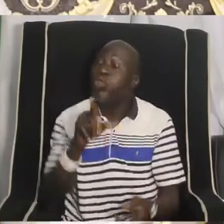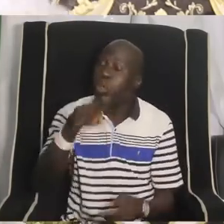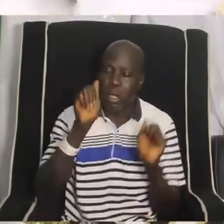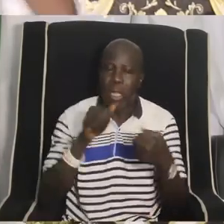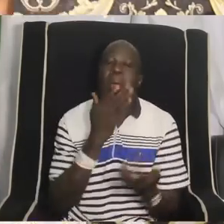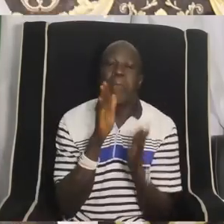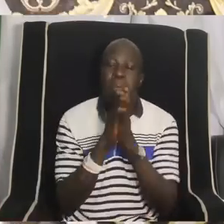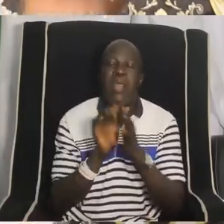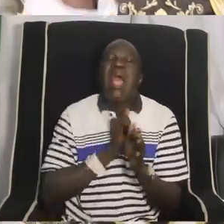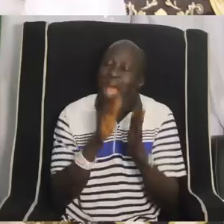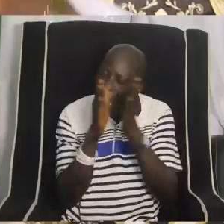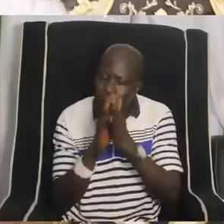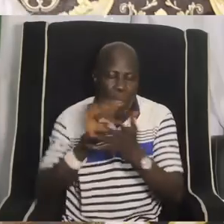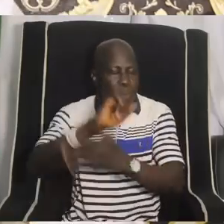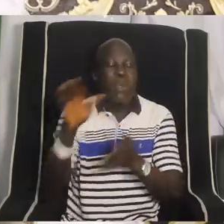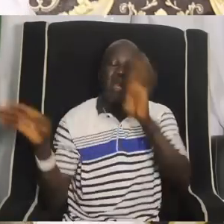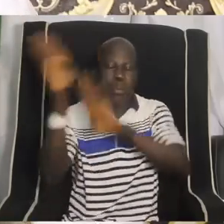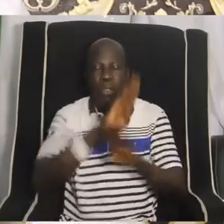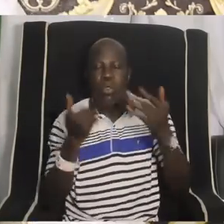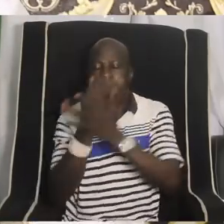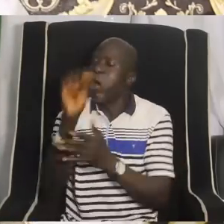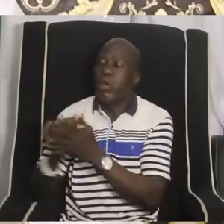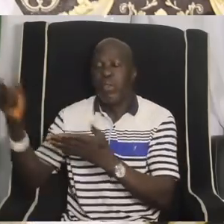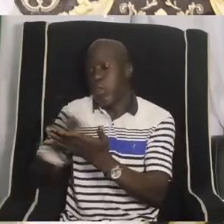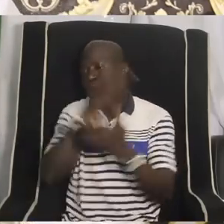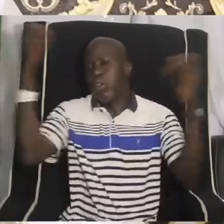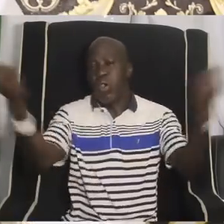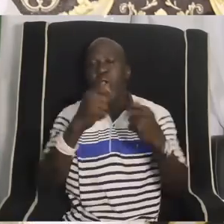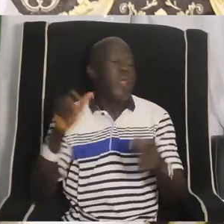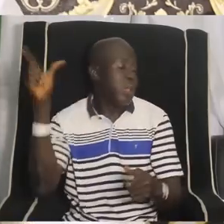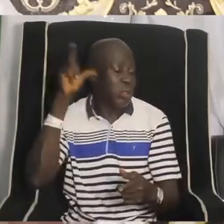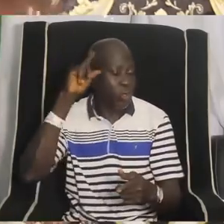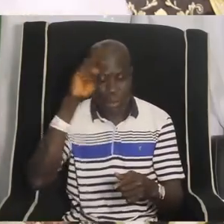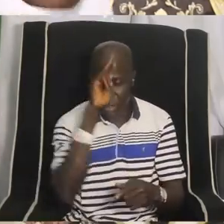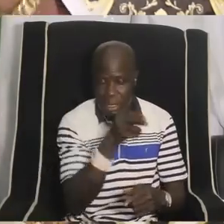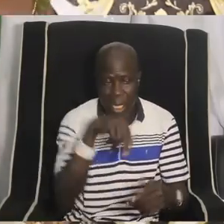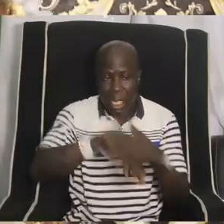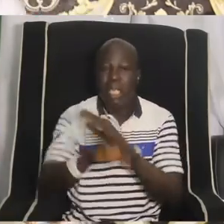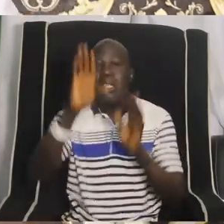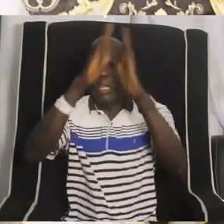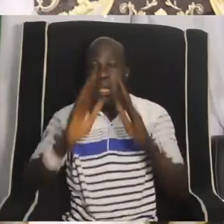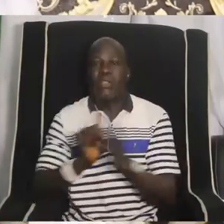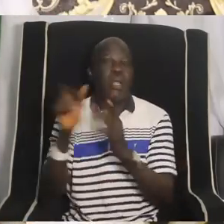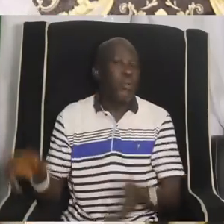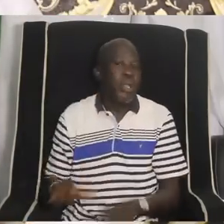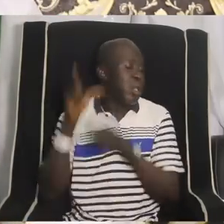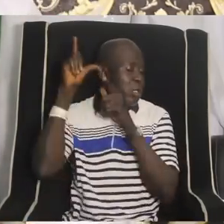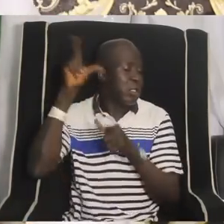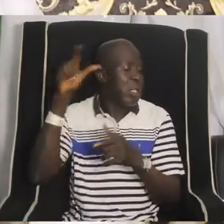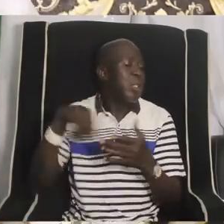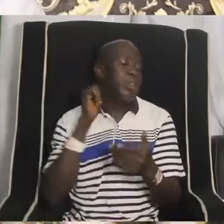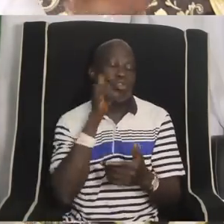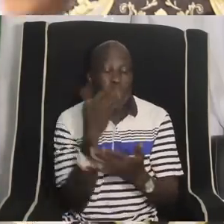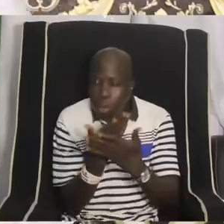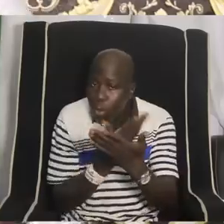able to pray. You will pray battle will conquer. Listen to me, sir. Where you are listening to me.